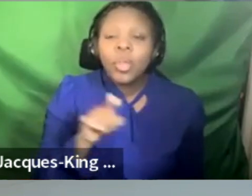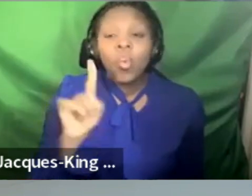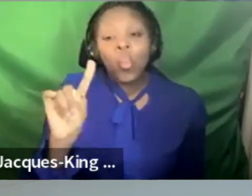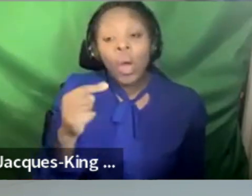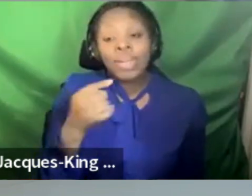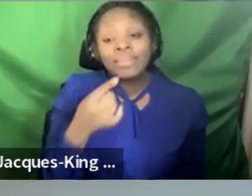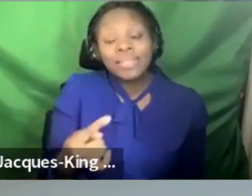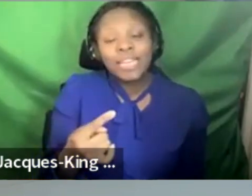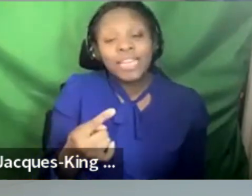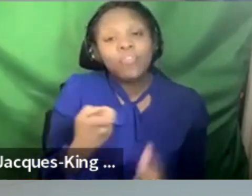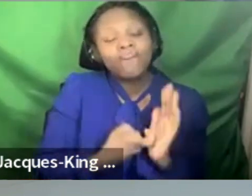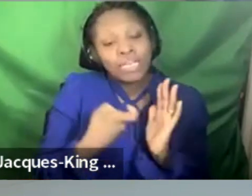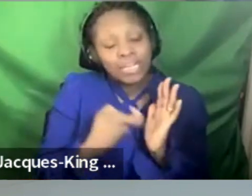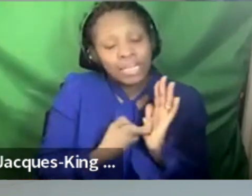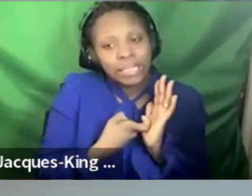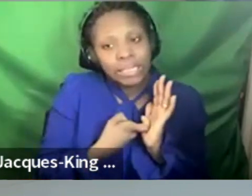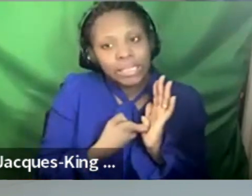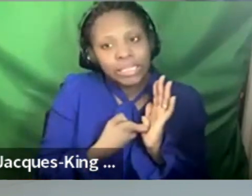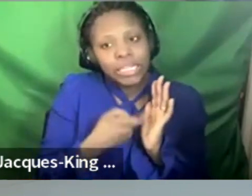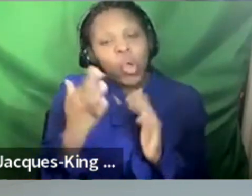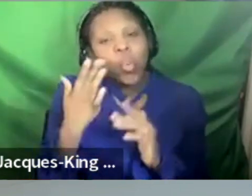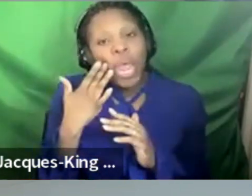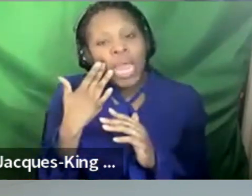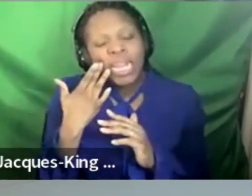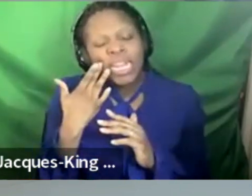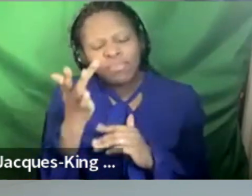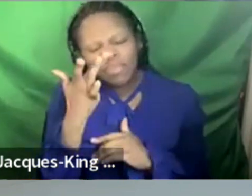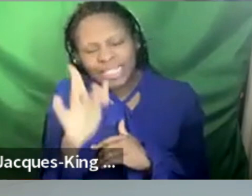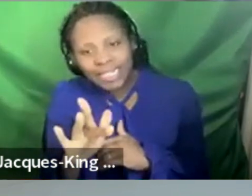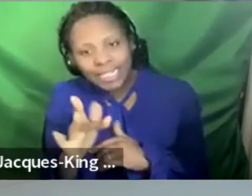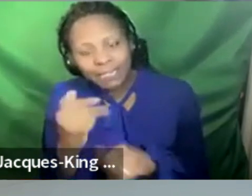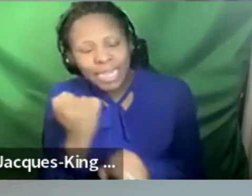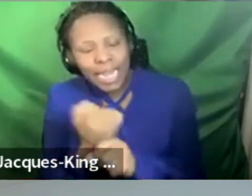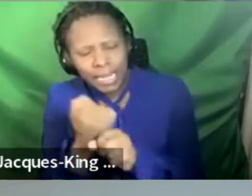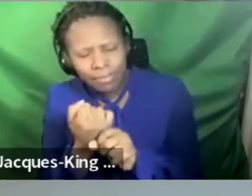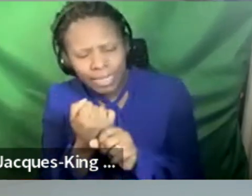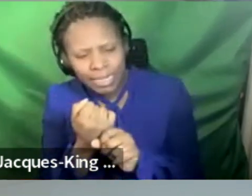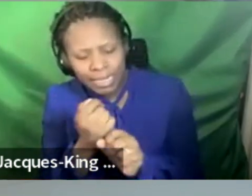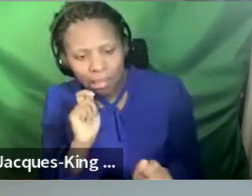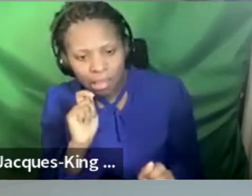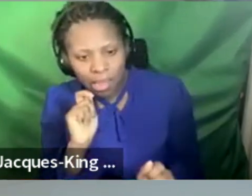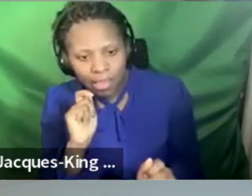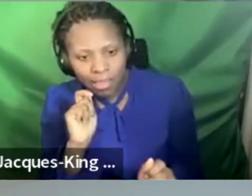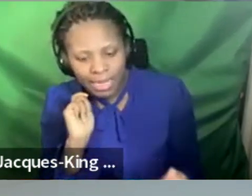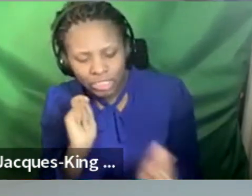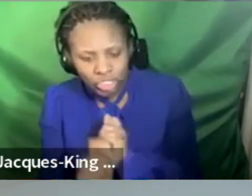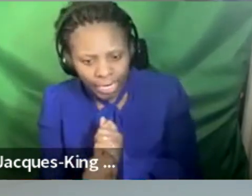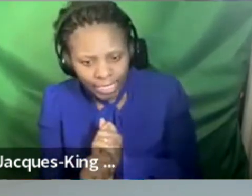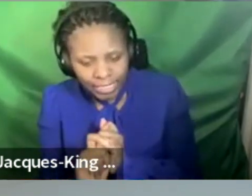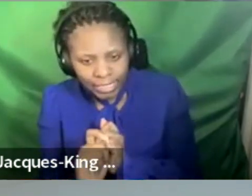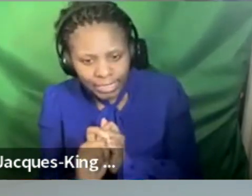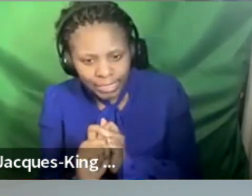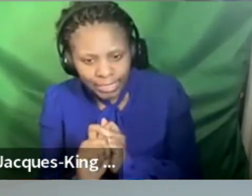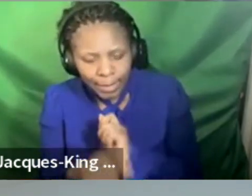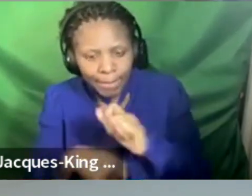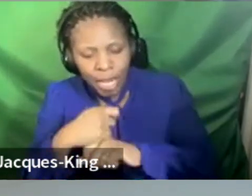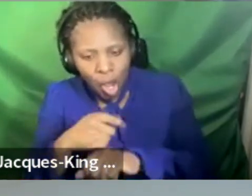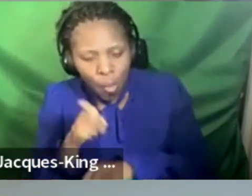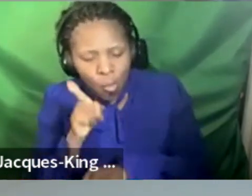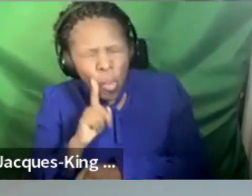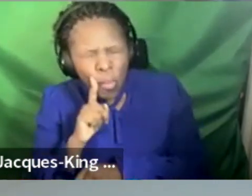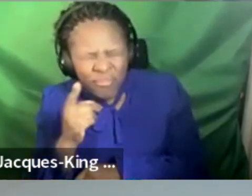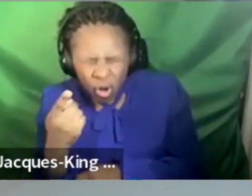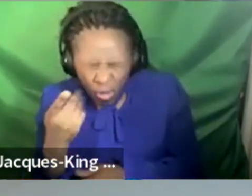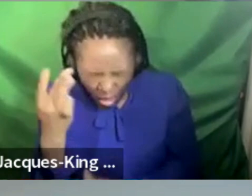course, so what was just said is that Rosalind, when she is pretending to be Ganymede and then pretending to be